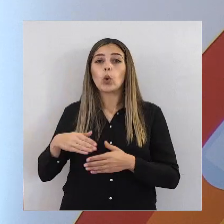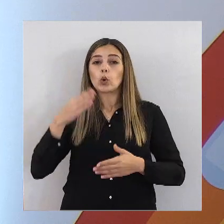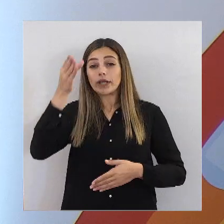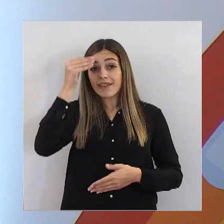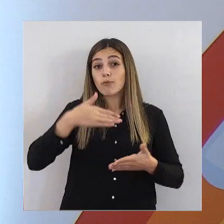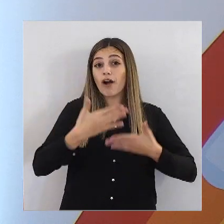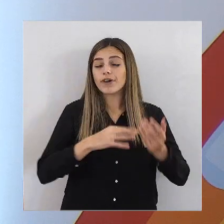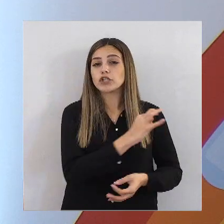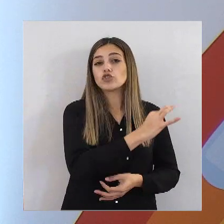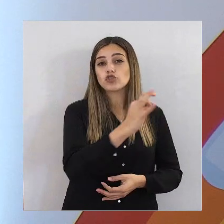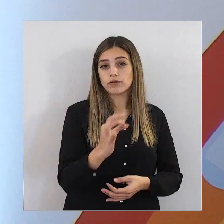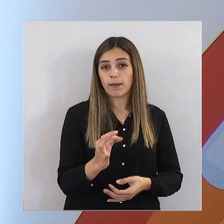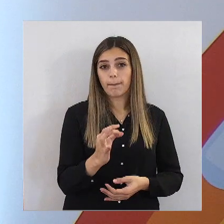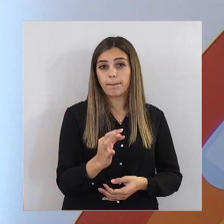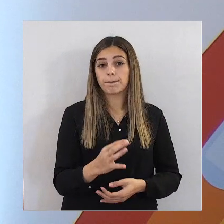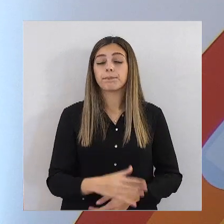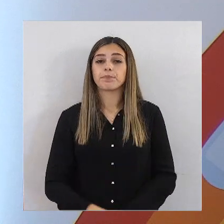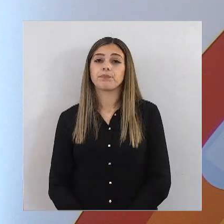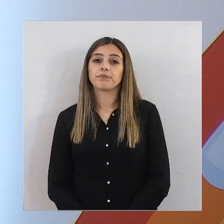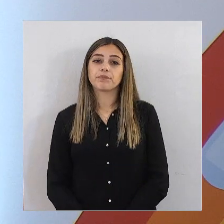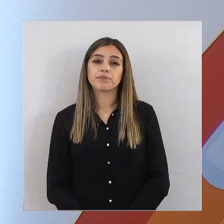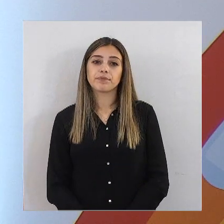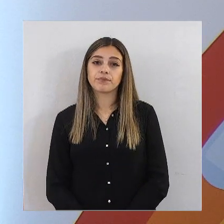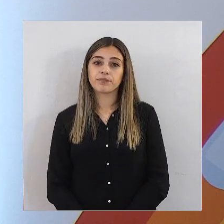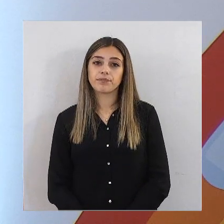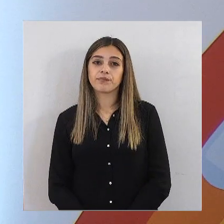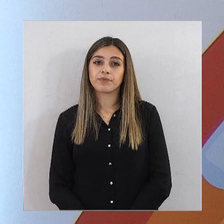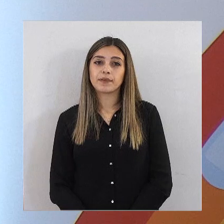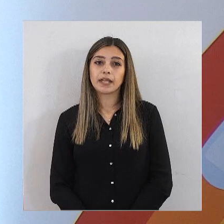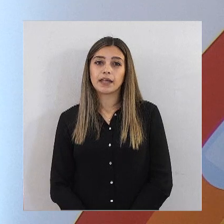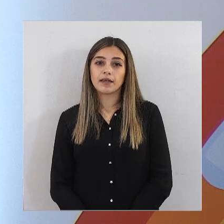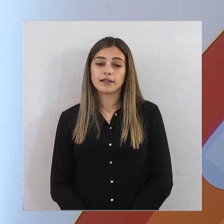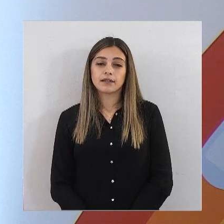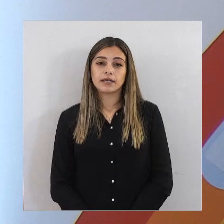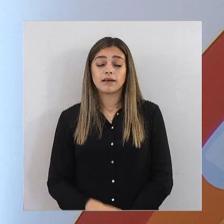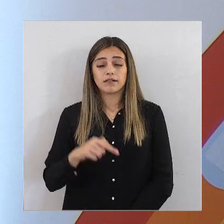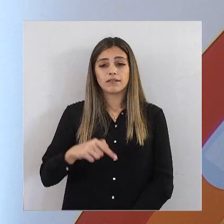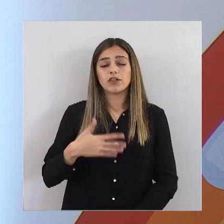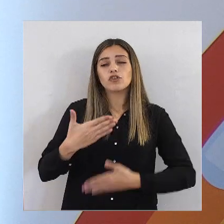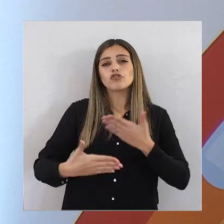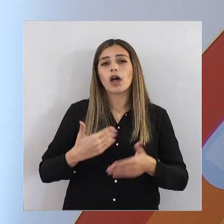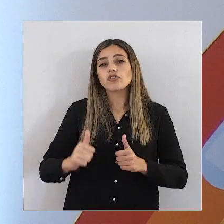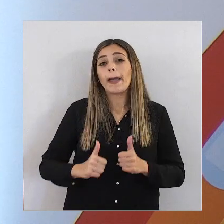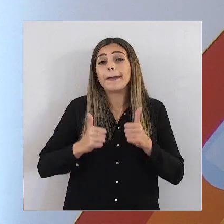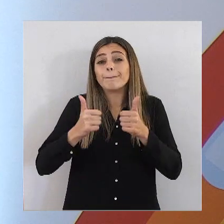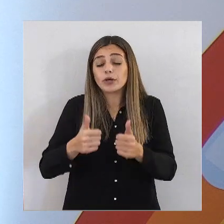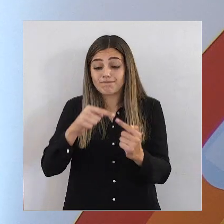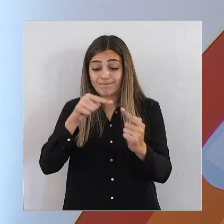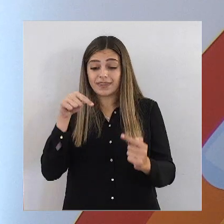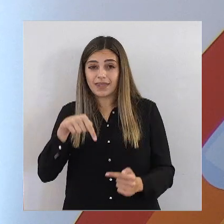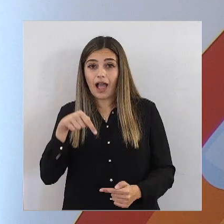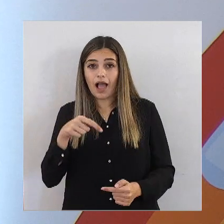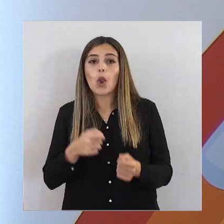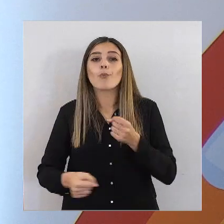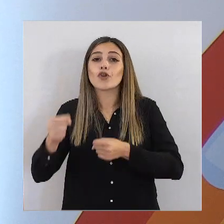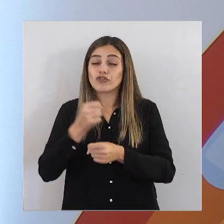and heteronormative assumptions. I consider this to be a very important outcome of this project,